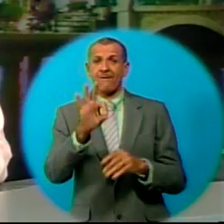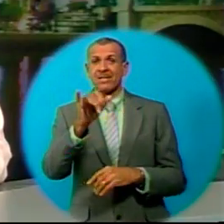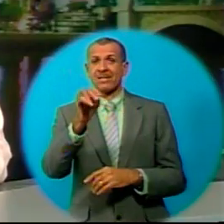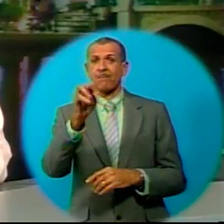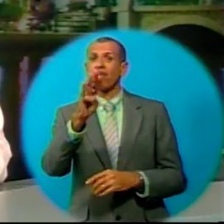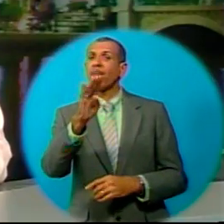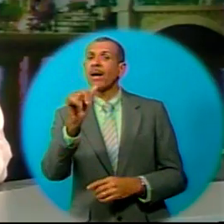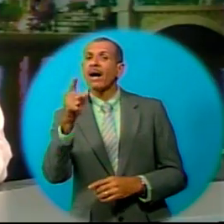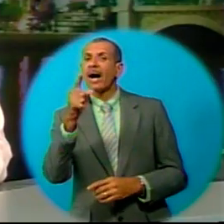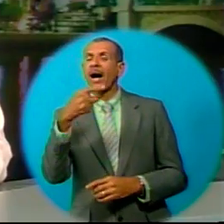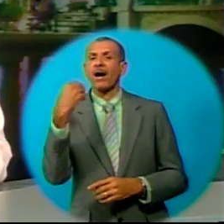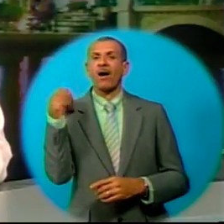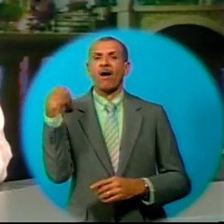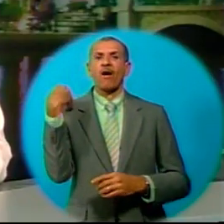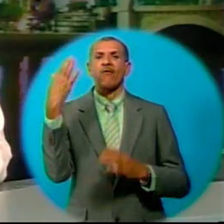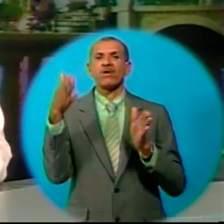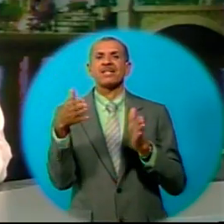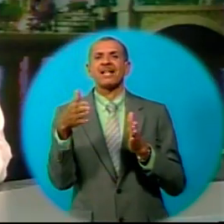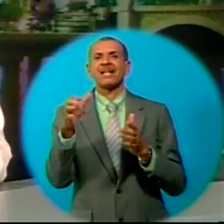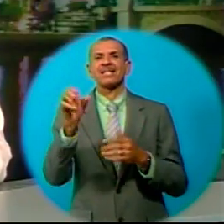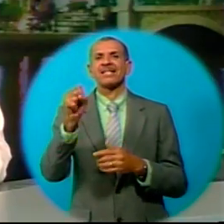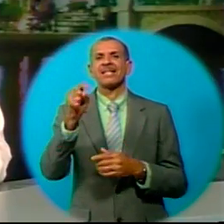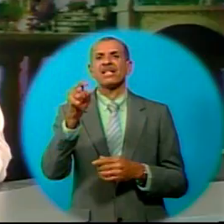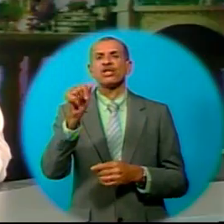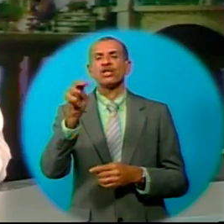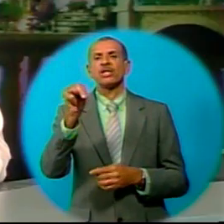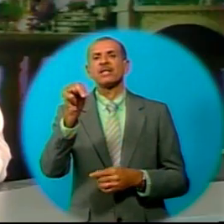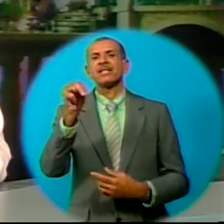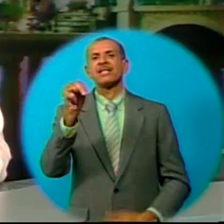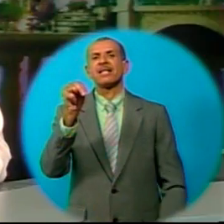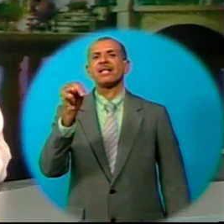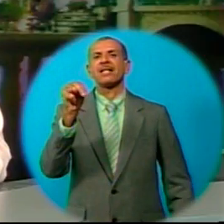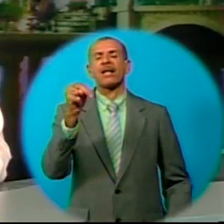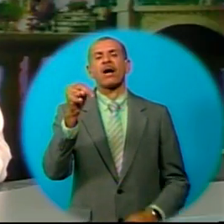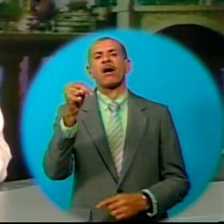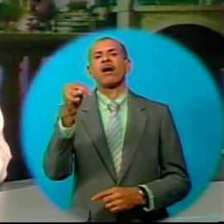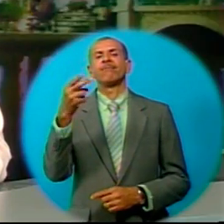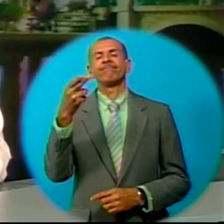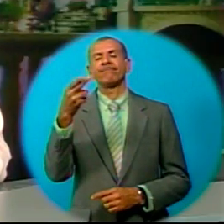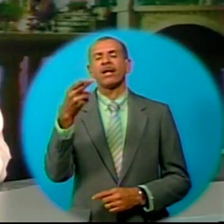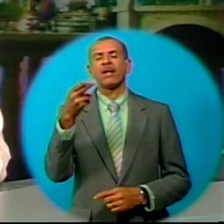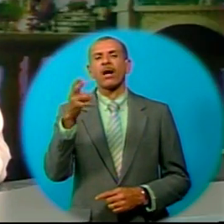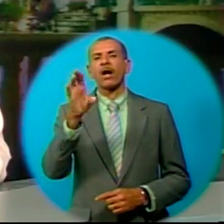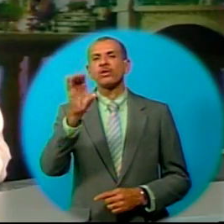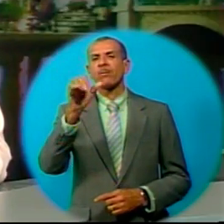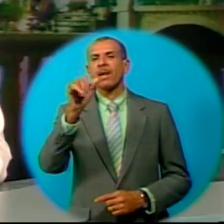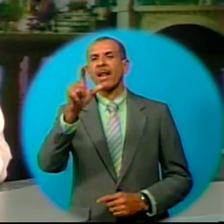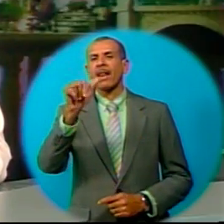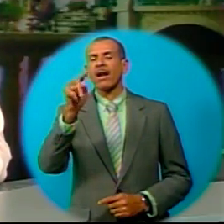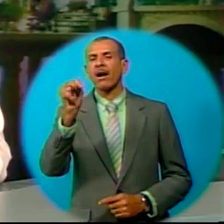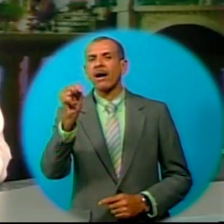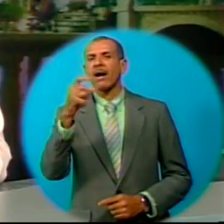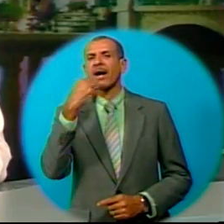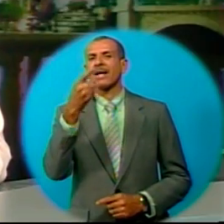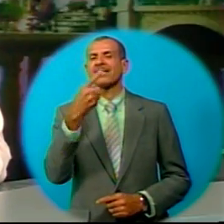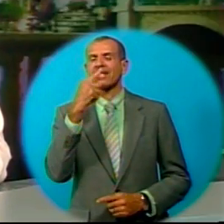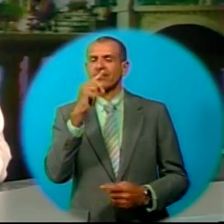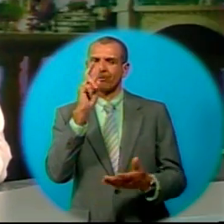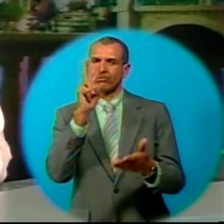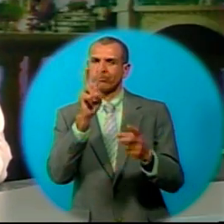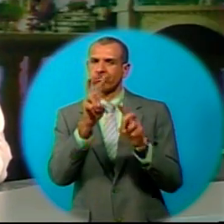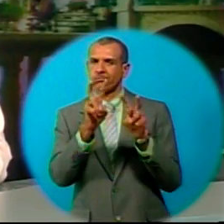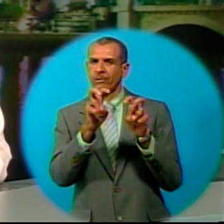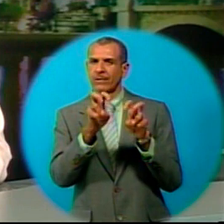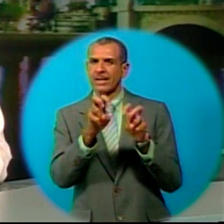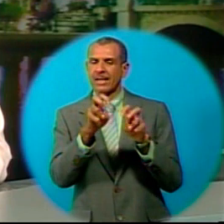Relations Officer Station Sergeant Roland Cobbler told CBC News the matter was brought to the attention of the force today and they're looking into it.